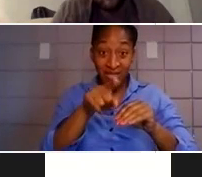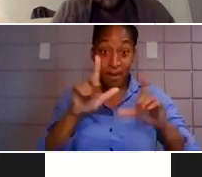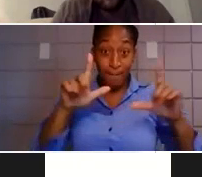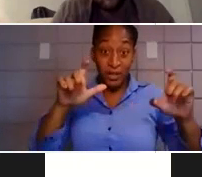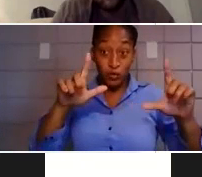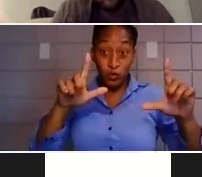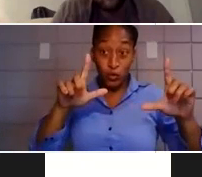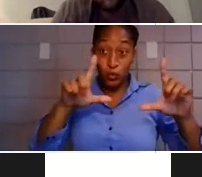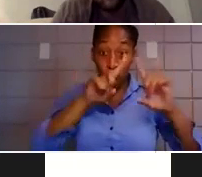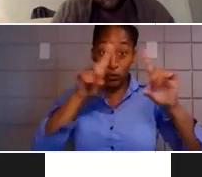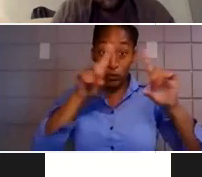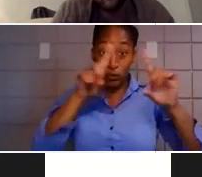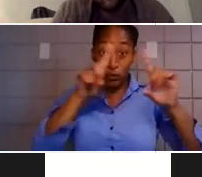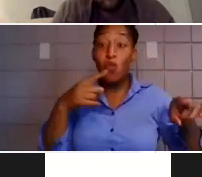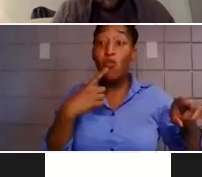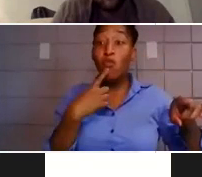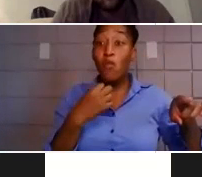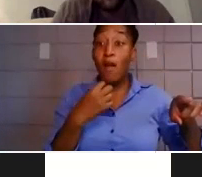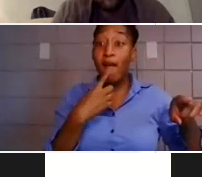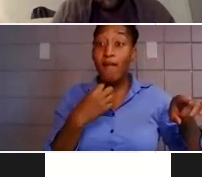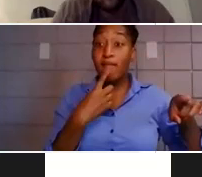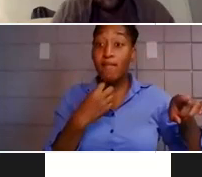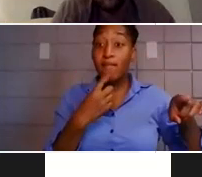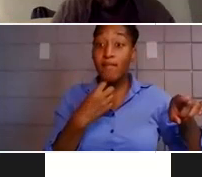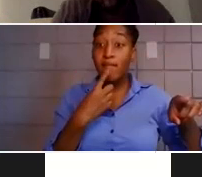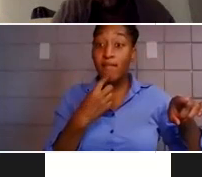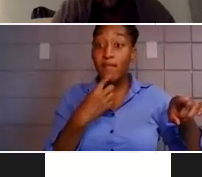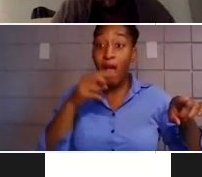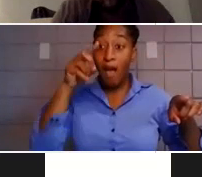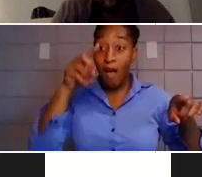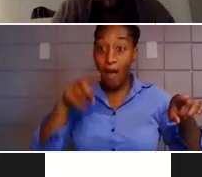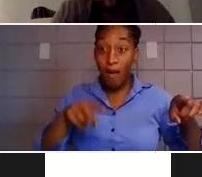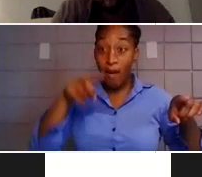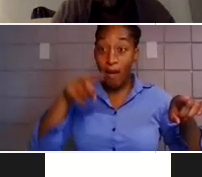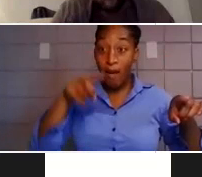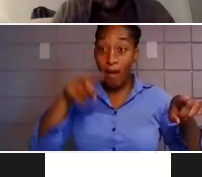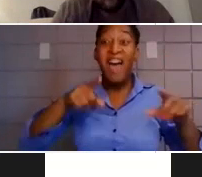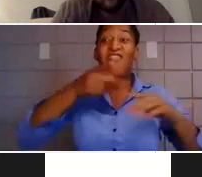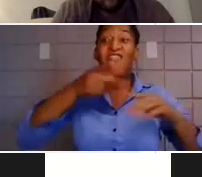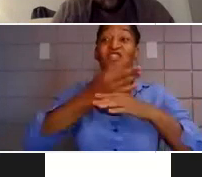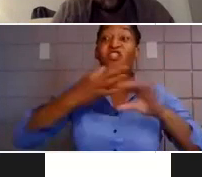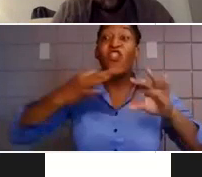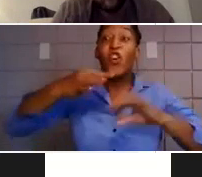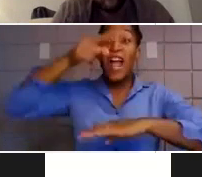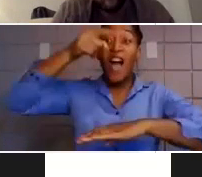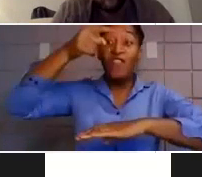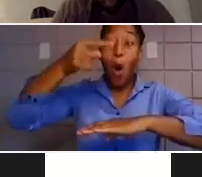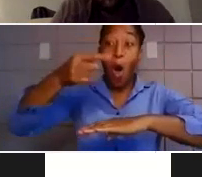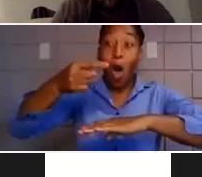the object in the red object is doing free fall because it's falling straight